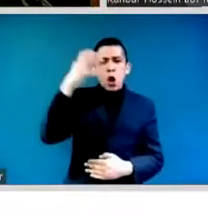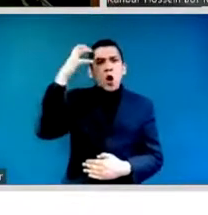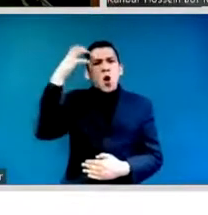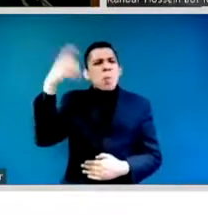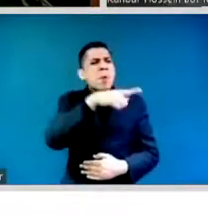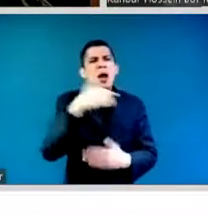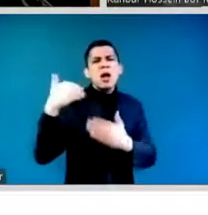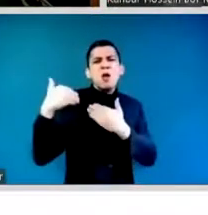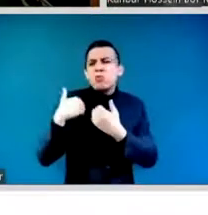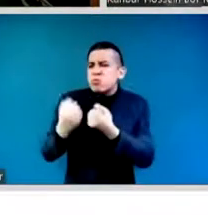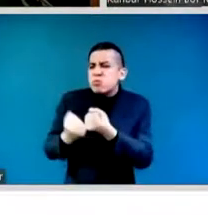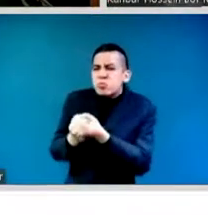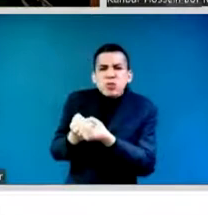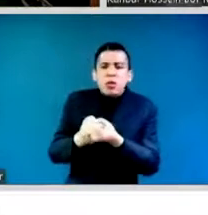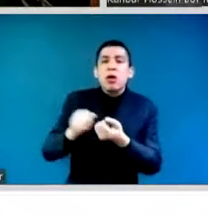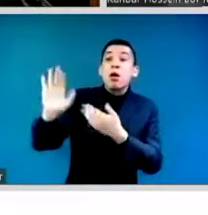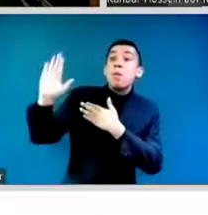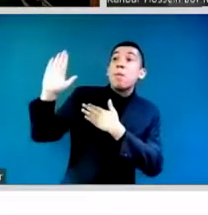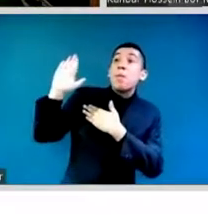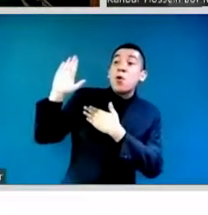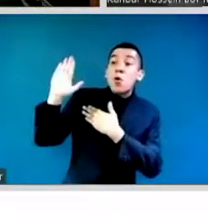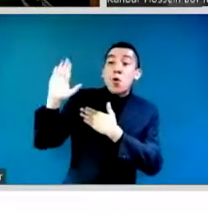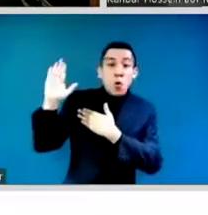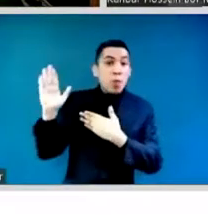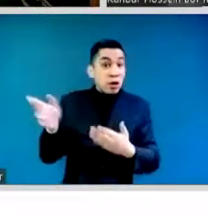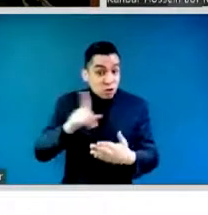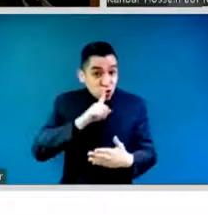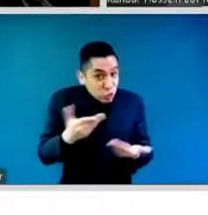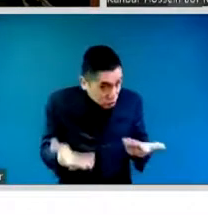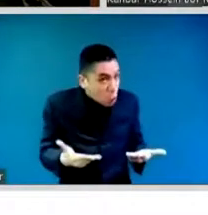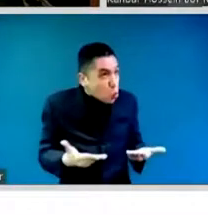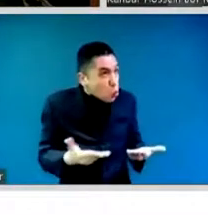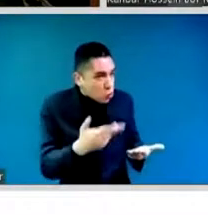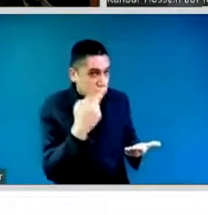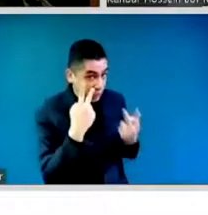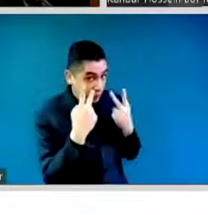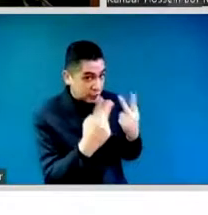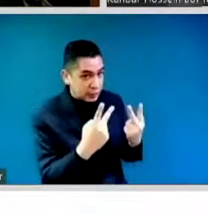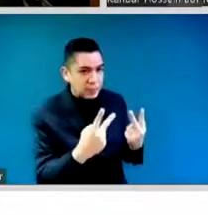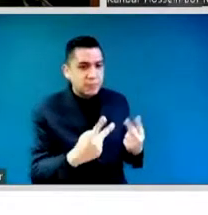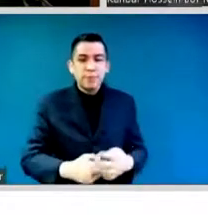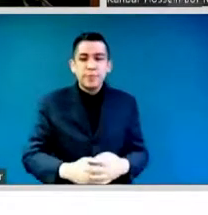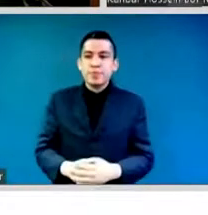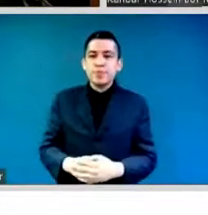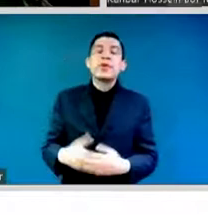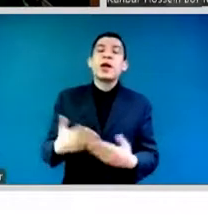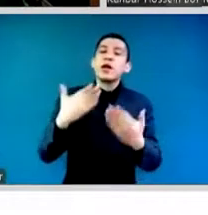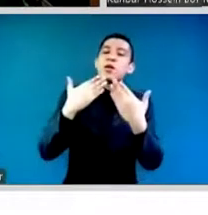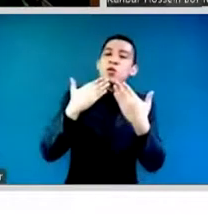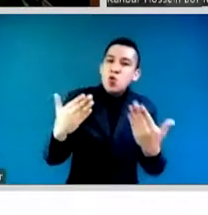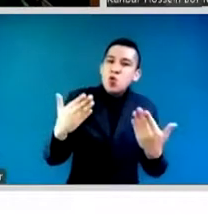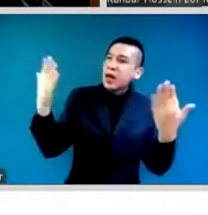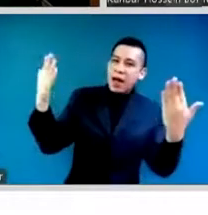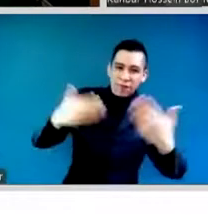Well, firstly, good morning, a good afternoon, a good evening to everyone. I hope you're all well. I'm hearing an echo as